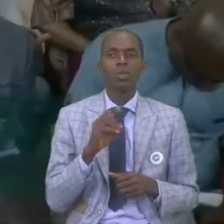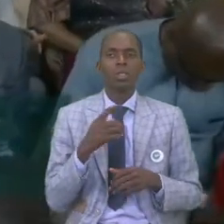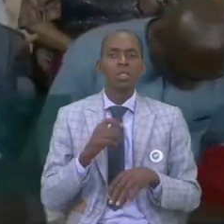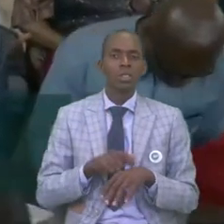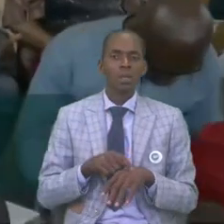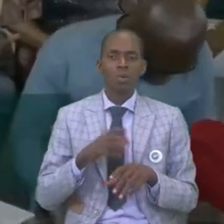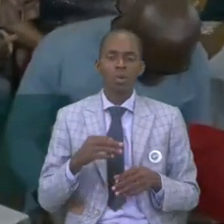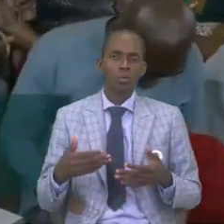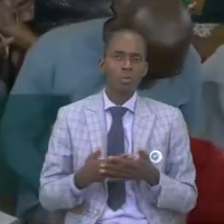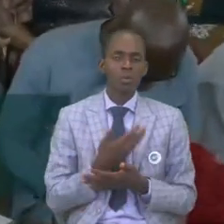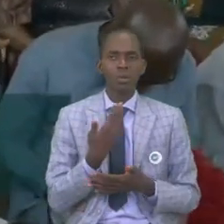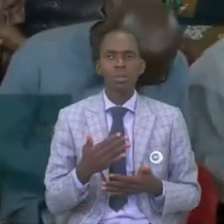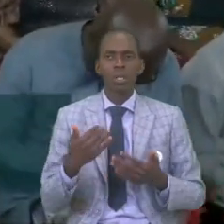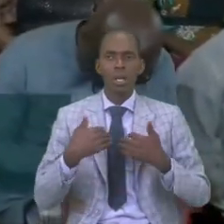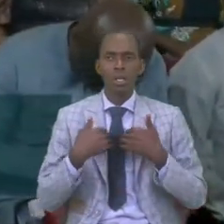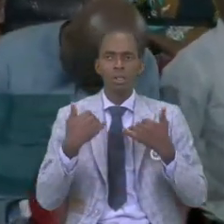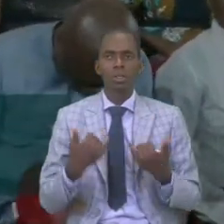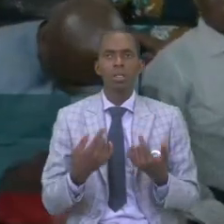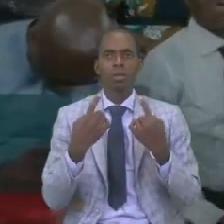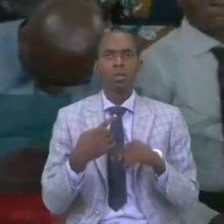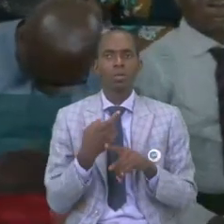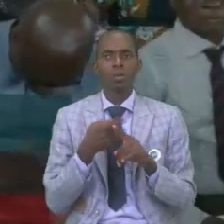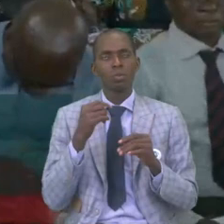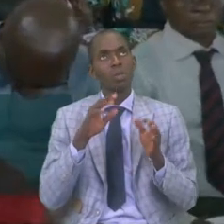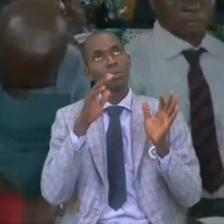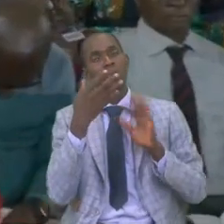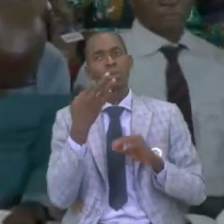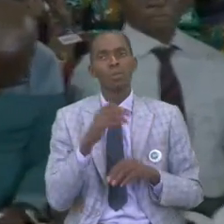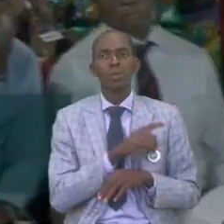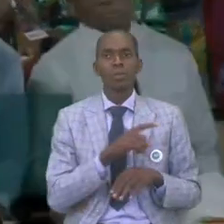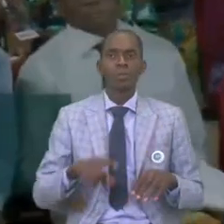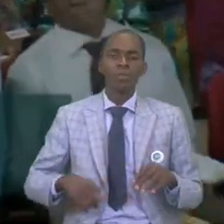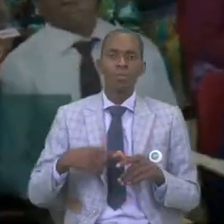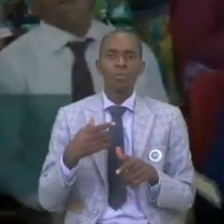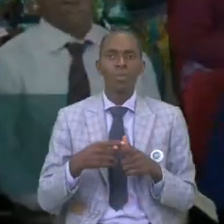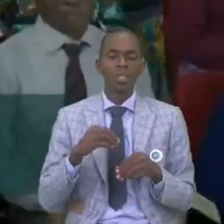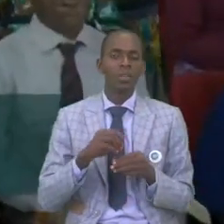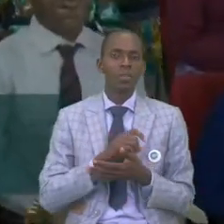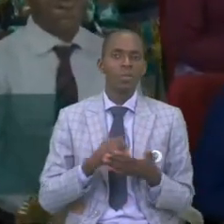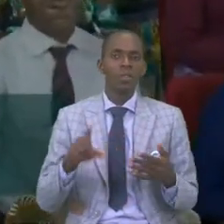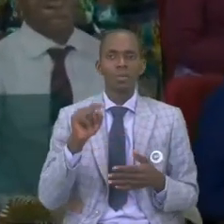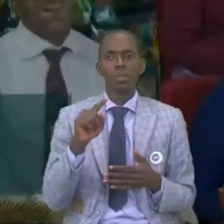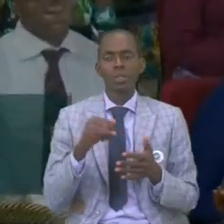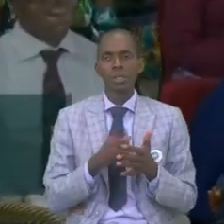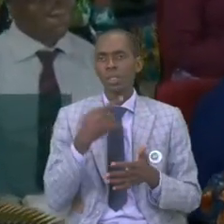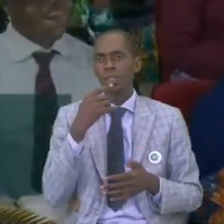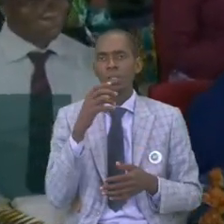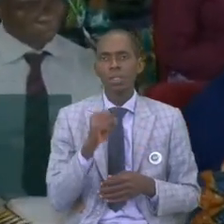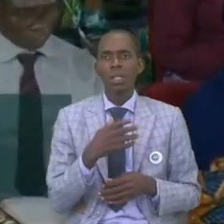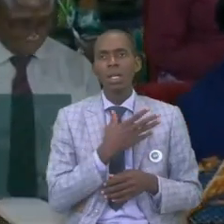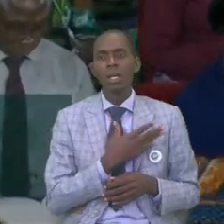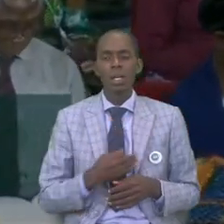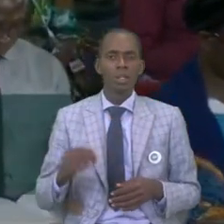refreshing has now come from the presence of the Lord. Then in verse 20 it says, and he shall